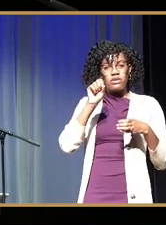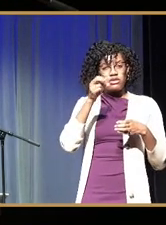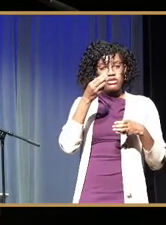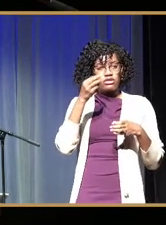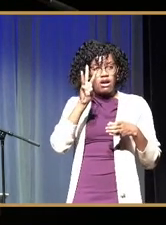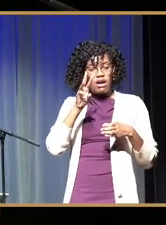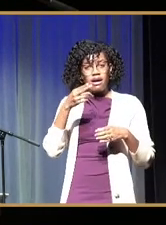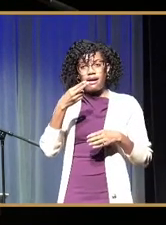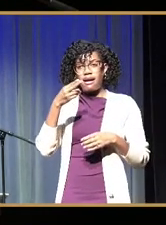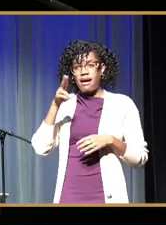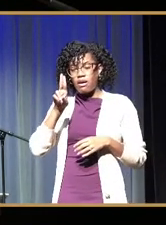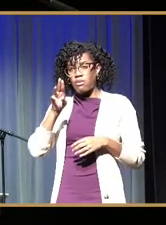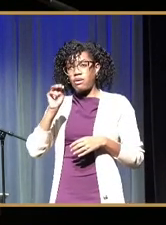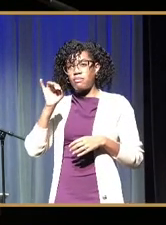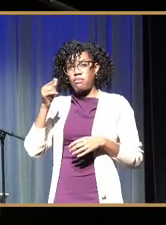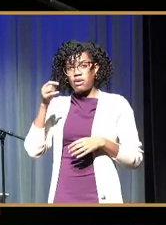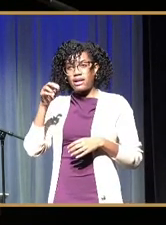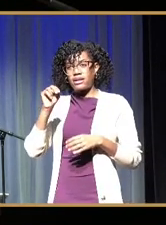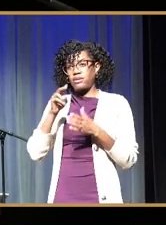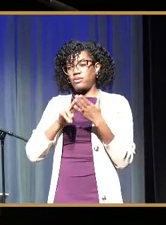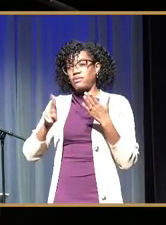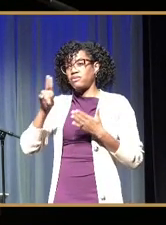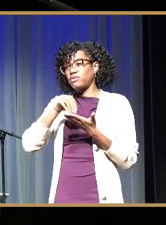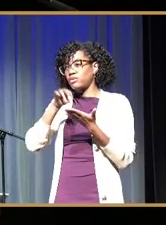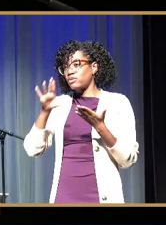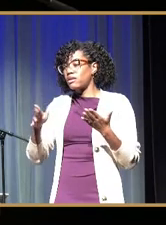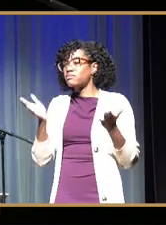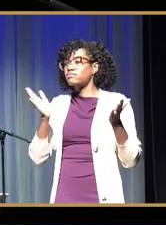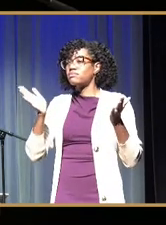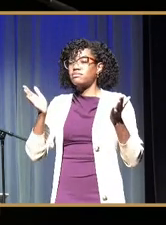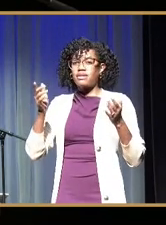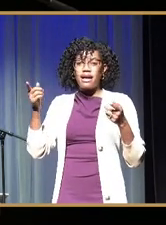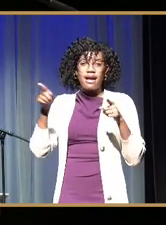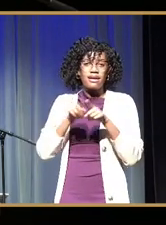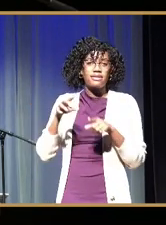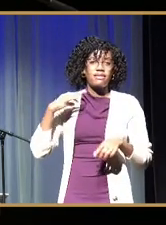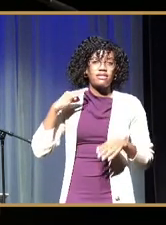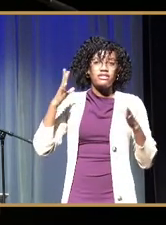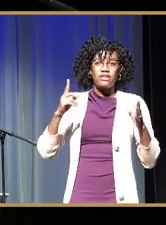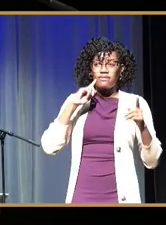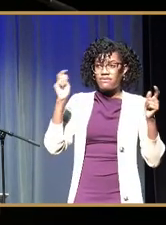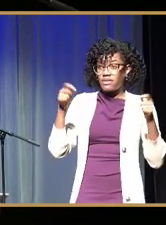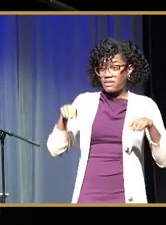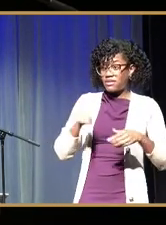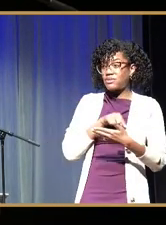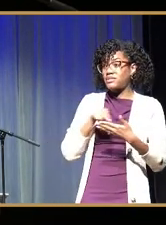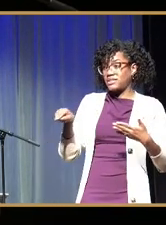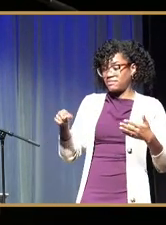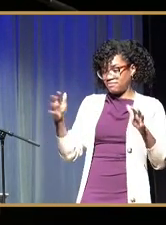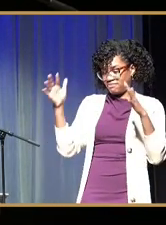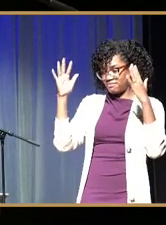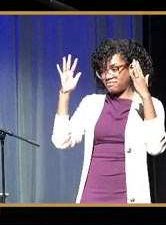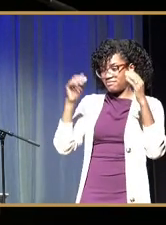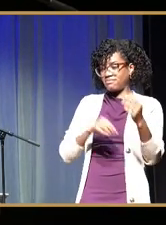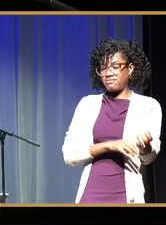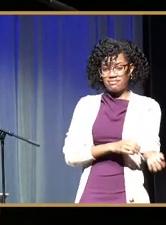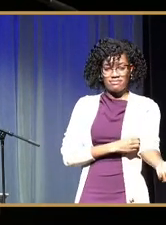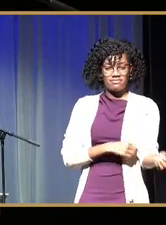University students serving as festival volunteers this week. And we've held